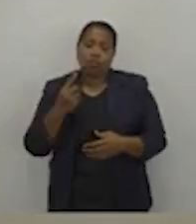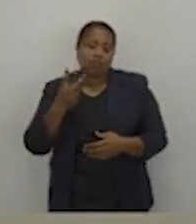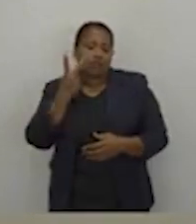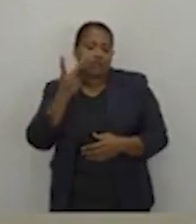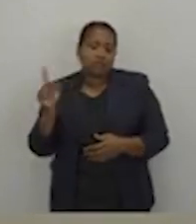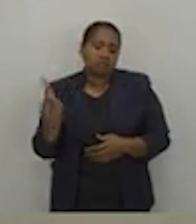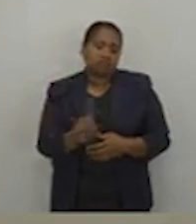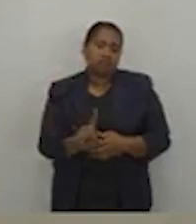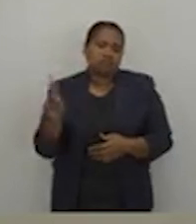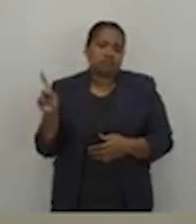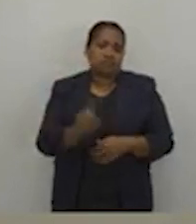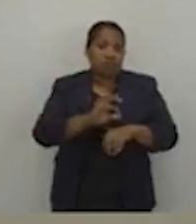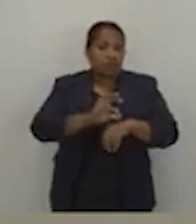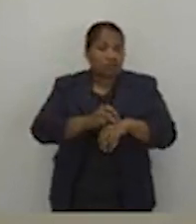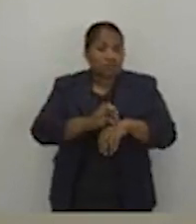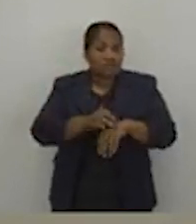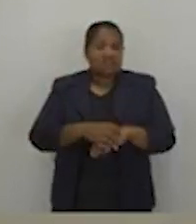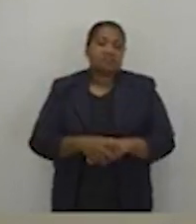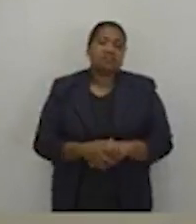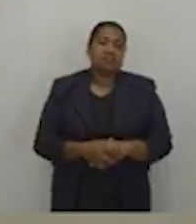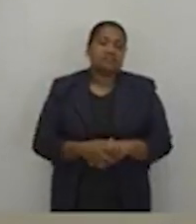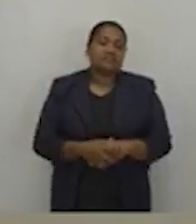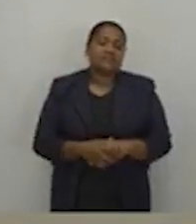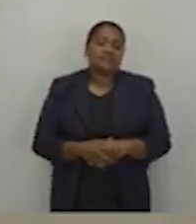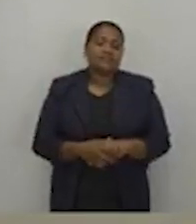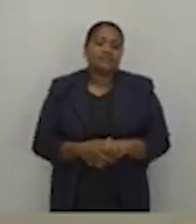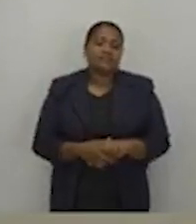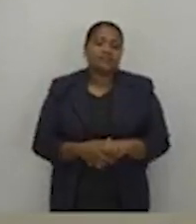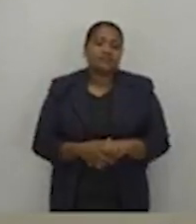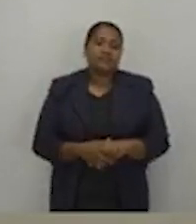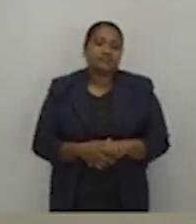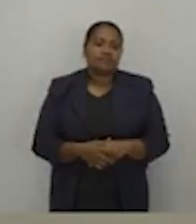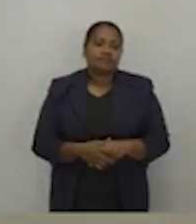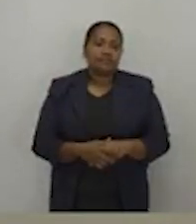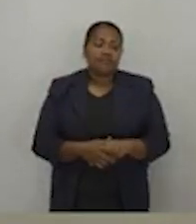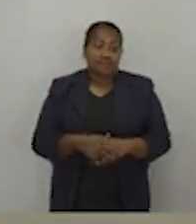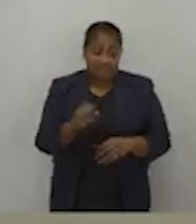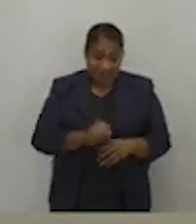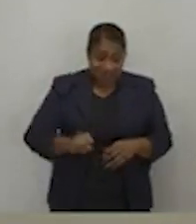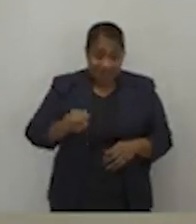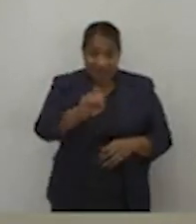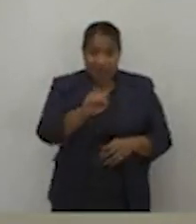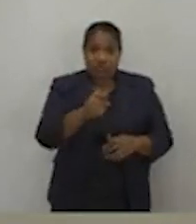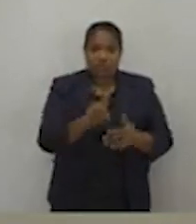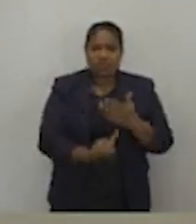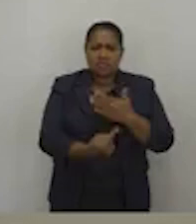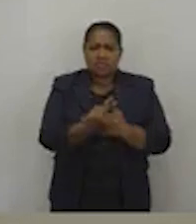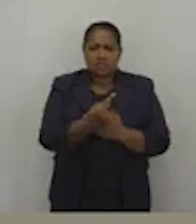spaces especially designed to effectively identify